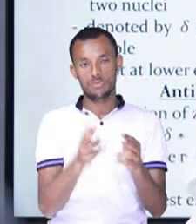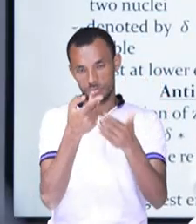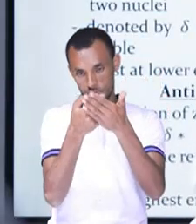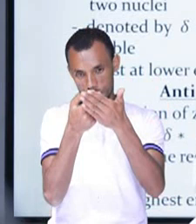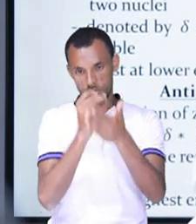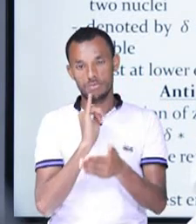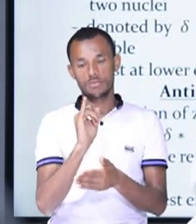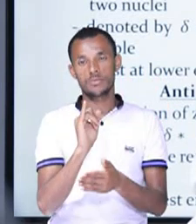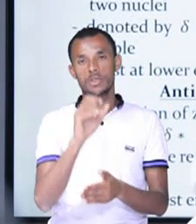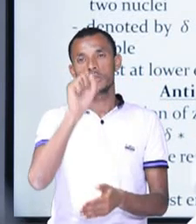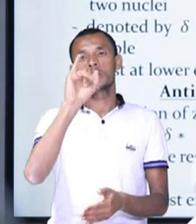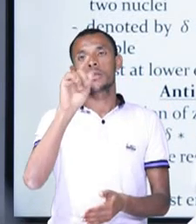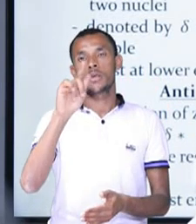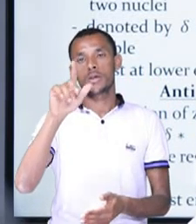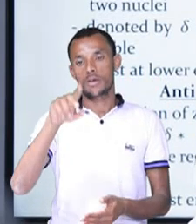This is sigma